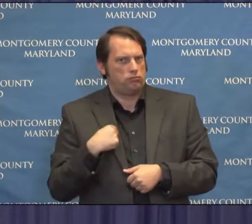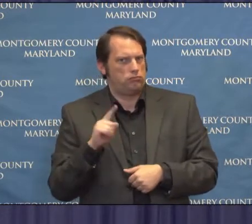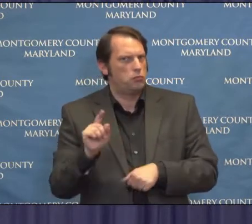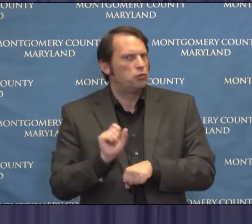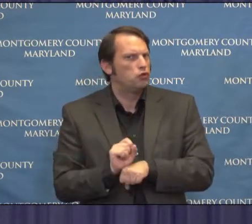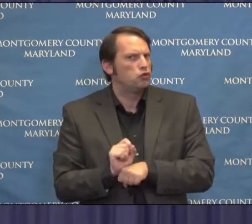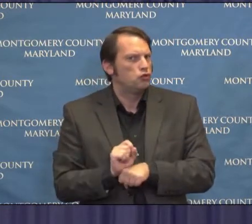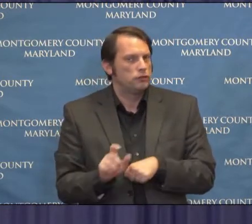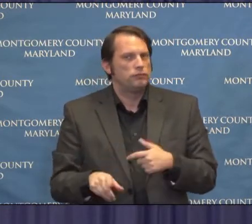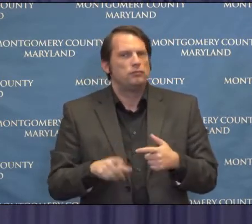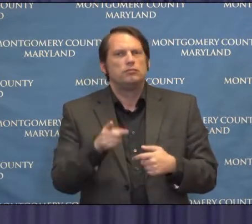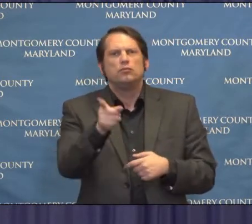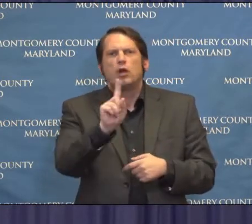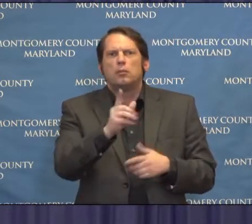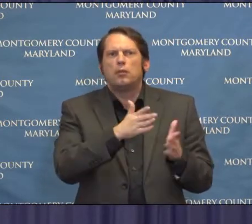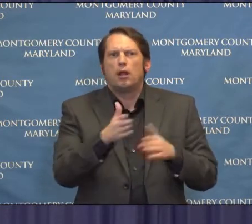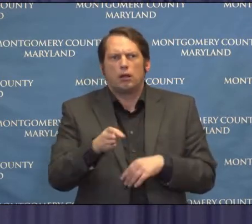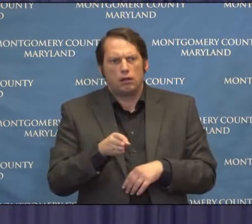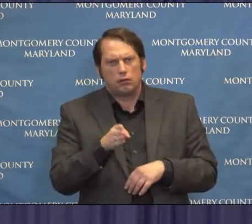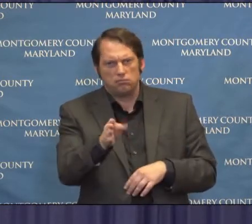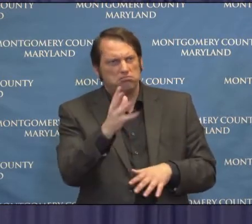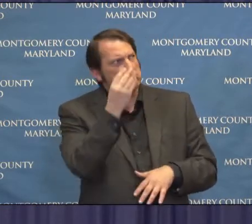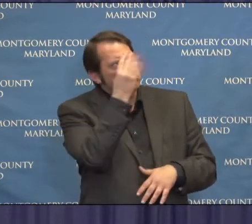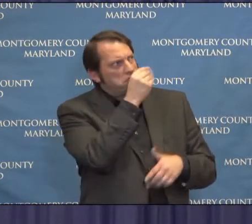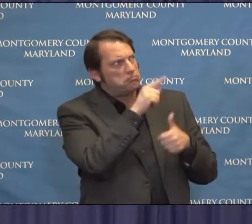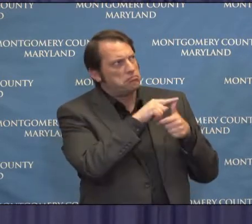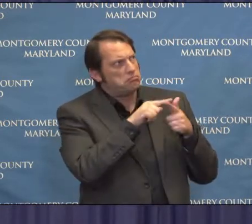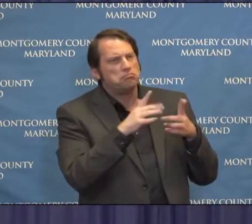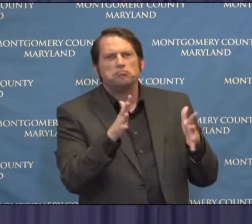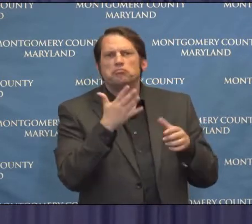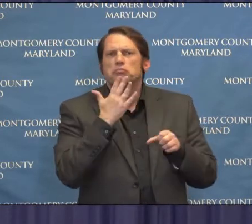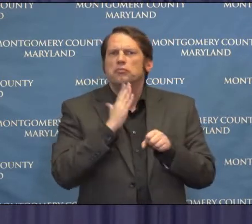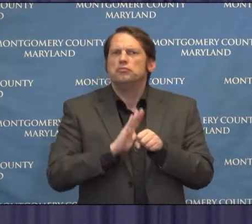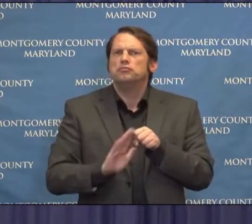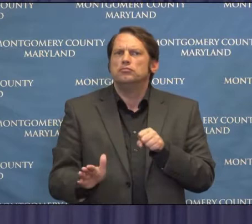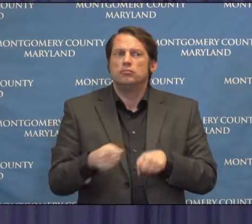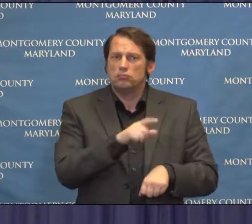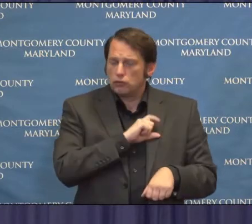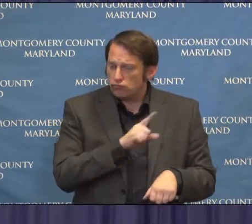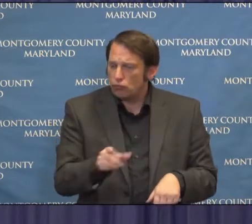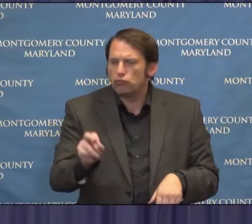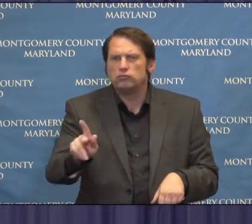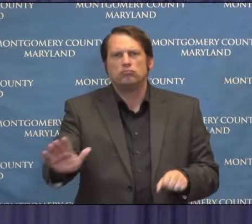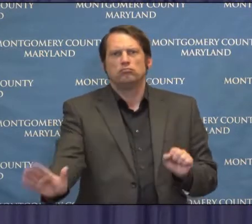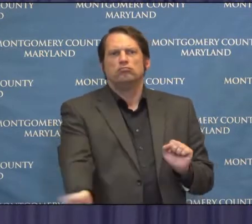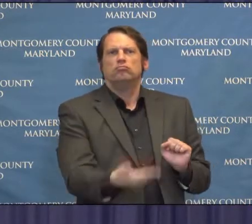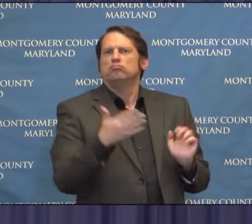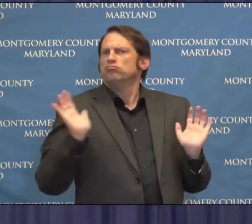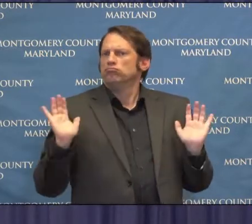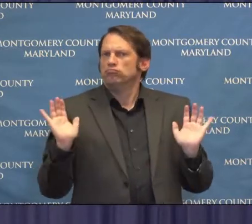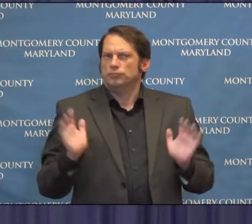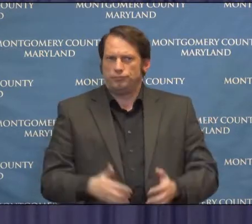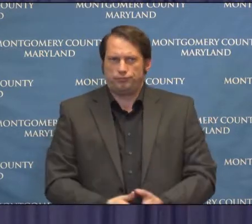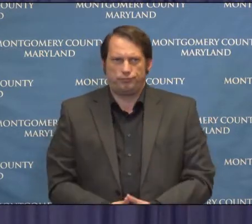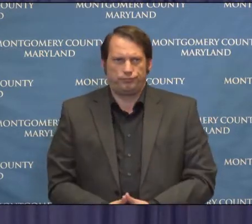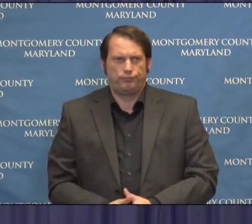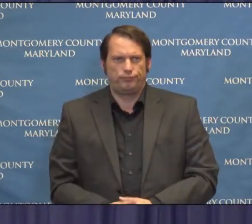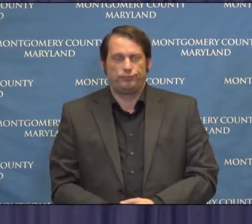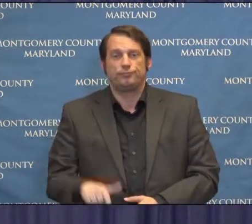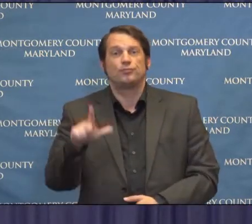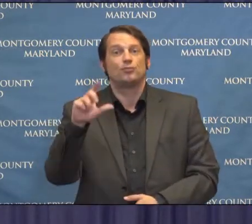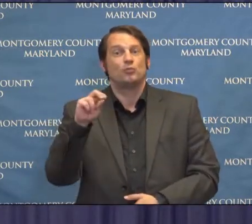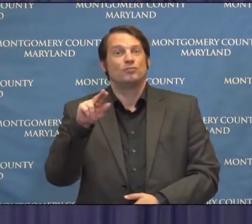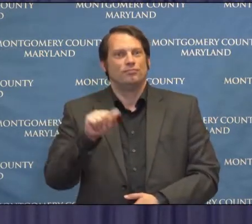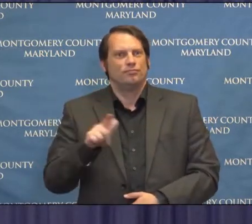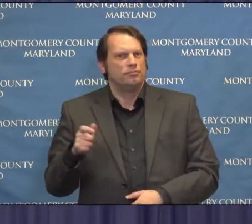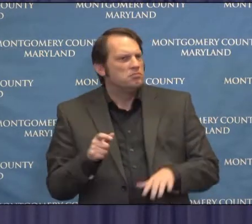will be sufficient for you to proceed and go about your business. Chief, just a follow-up to that, are the police officers